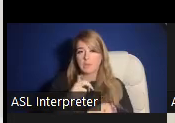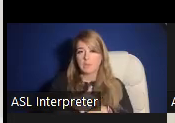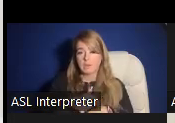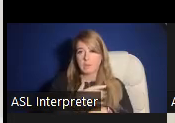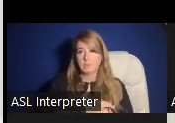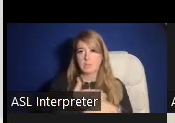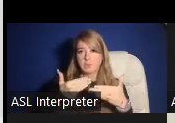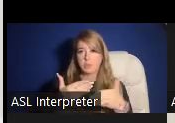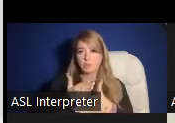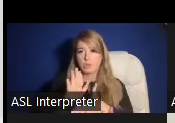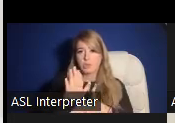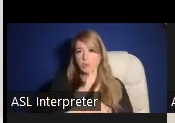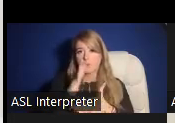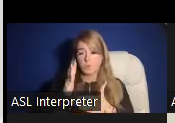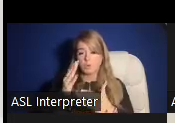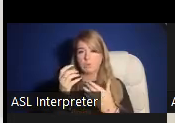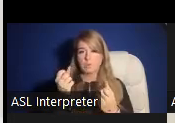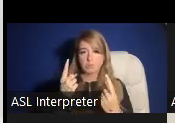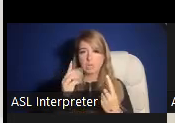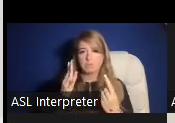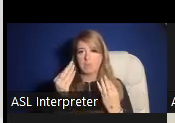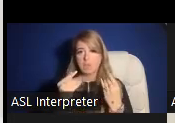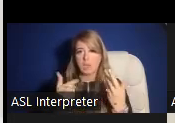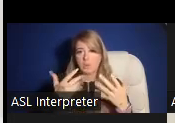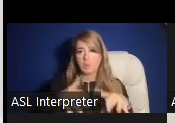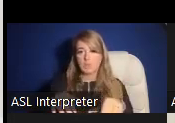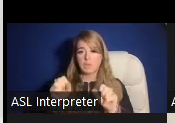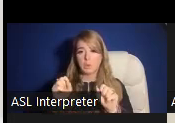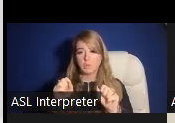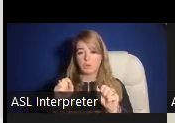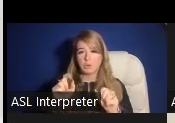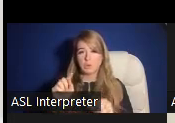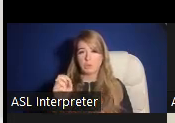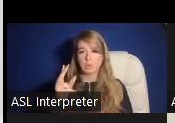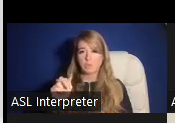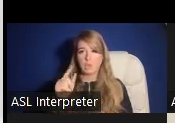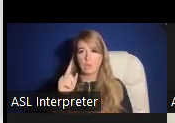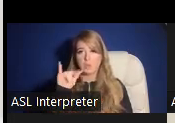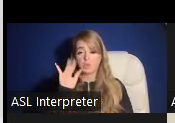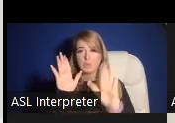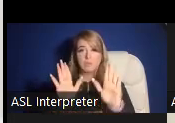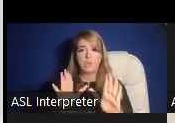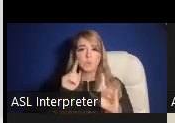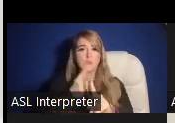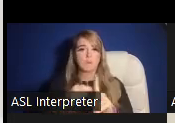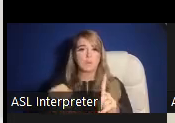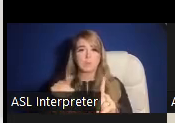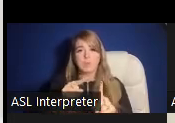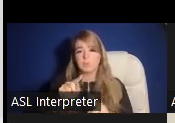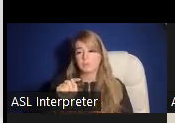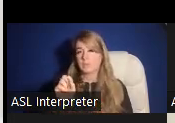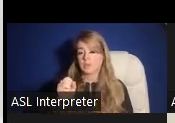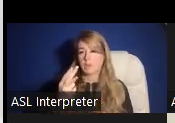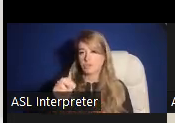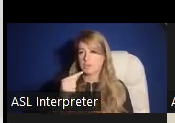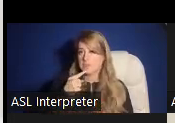share your insight? Because I don't want to take over, Tasha, but I think that would be great to hear from them. You're good, Seth. You're good.